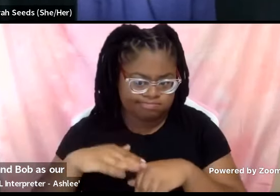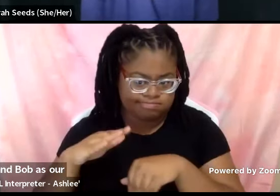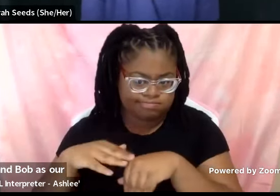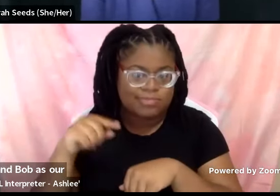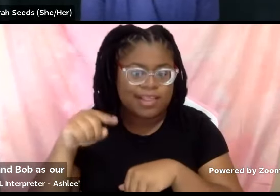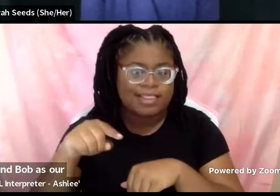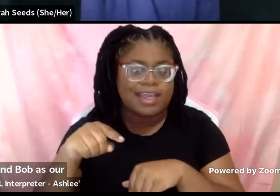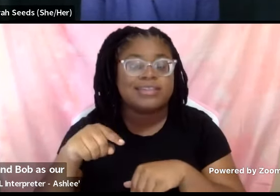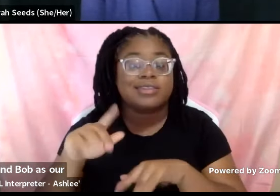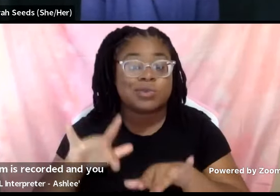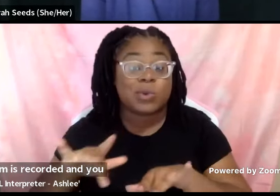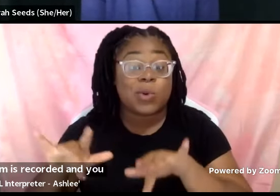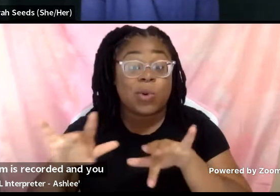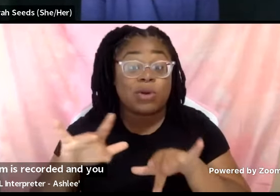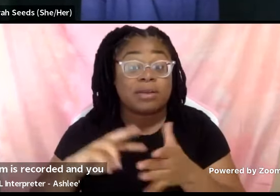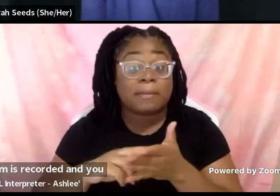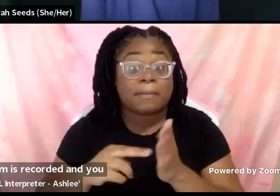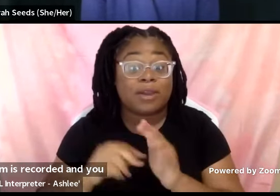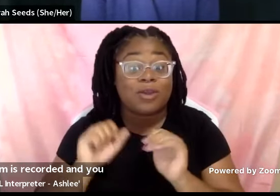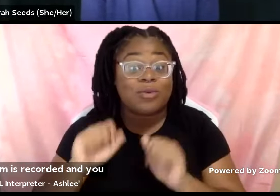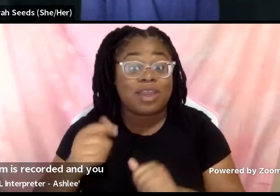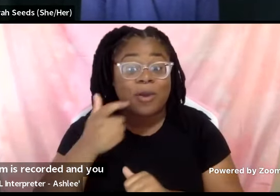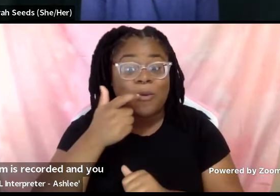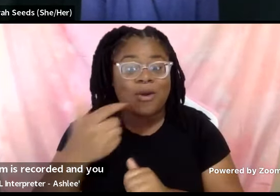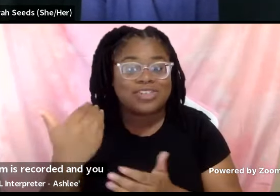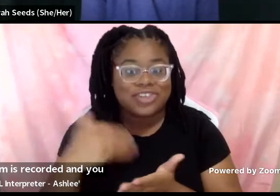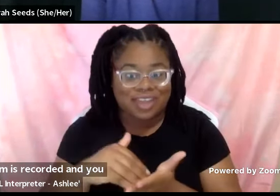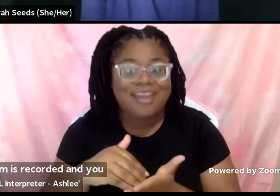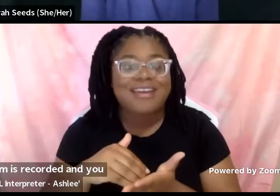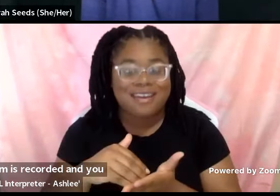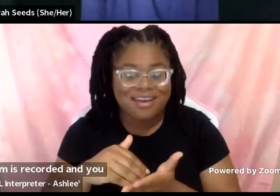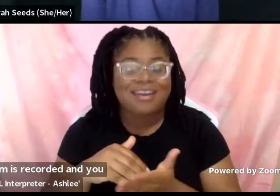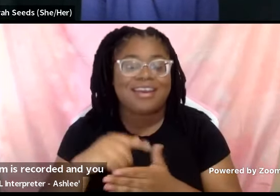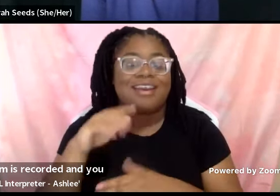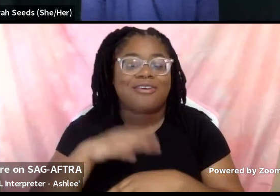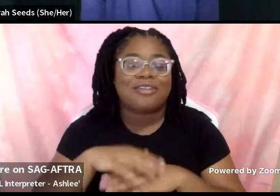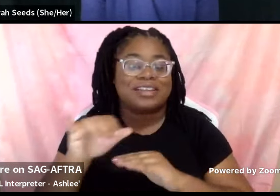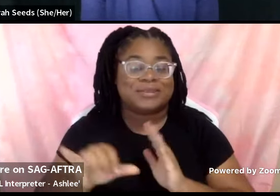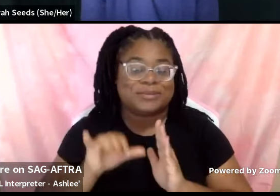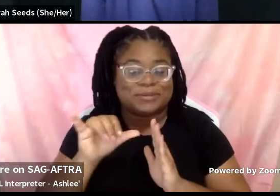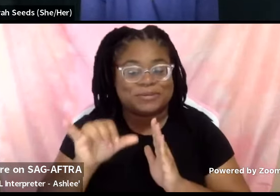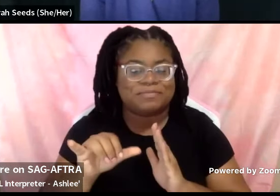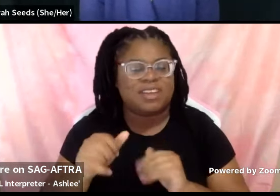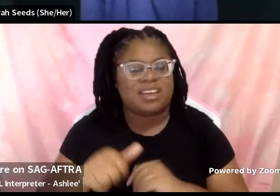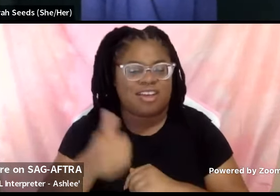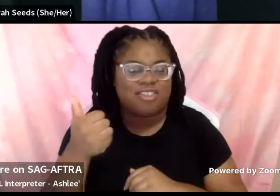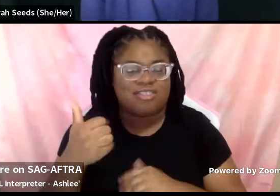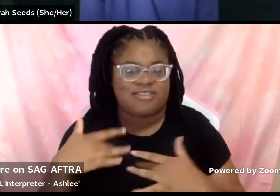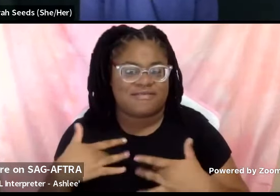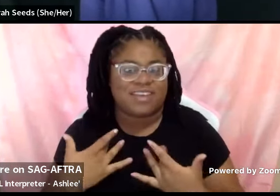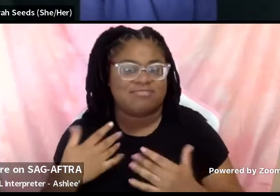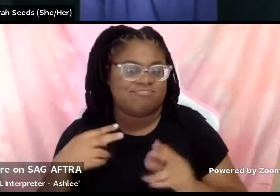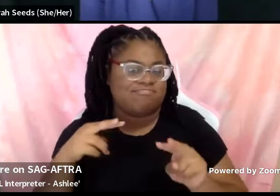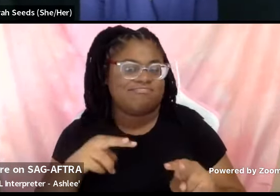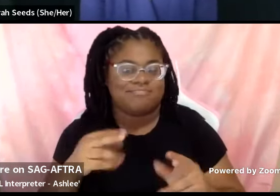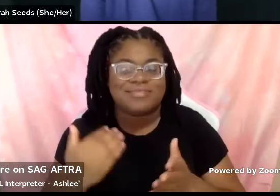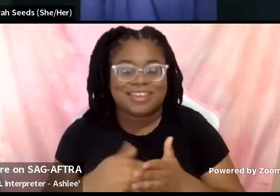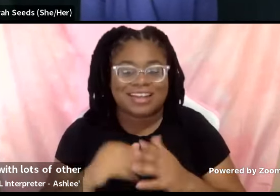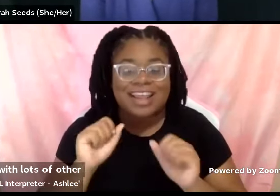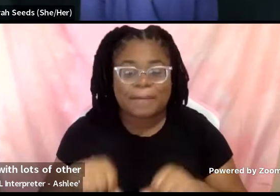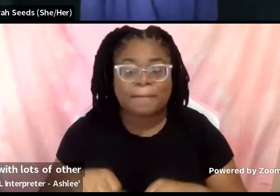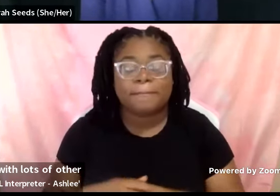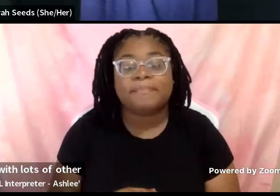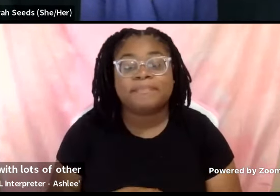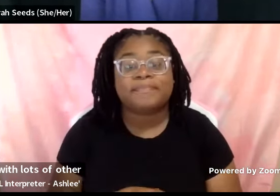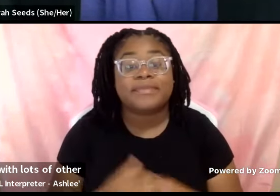the replay right here on SAG-AFTRA's YouTube channel, along with lots of other content. So today, the